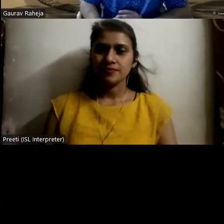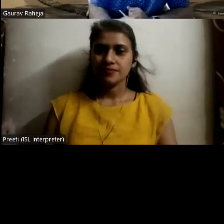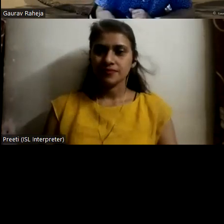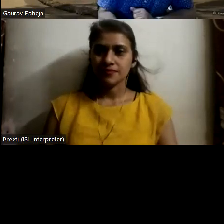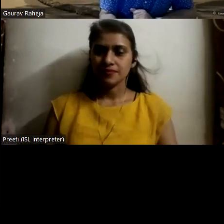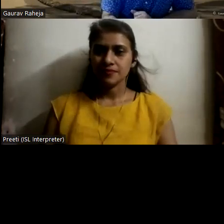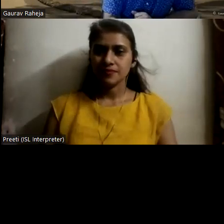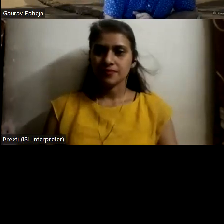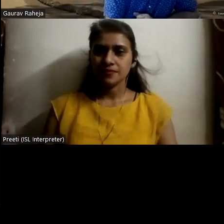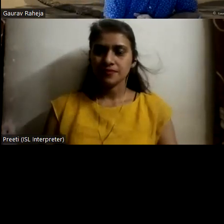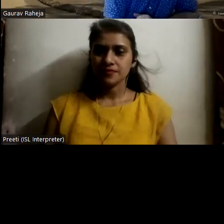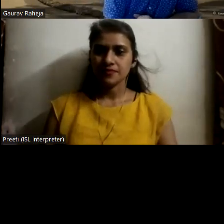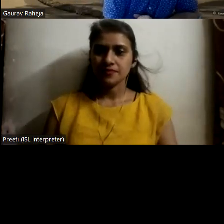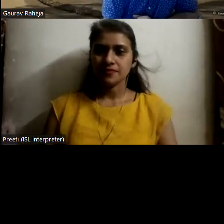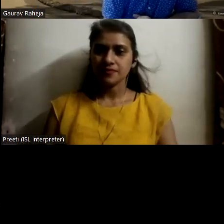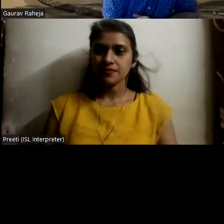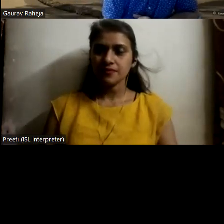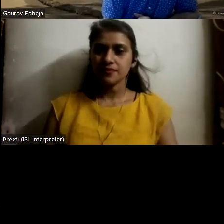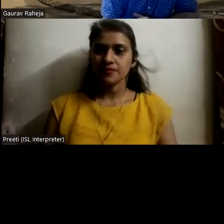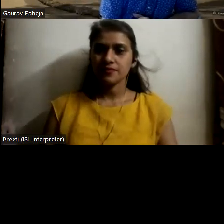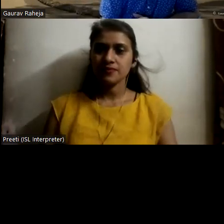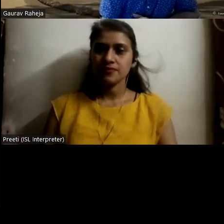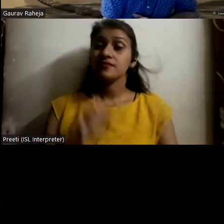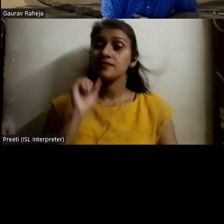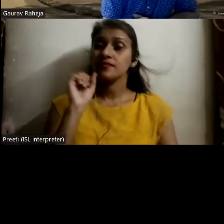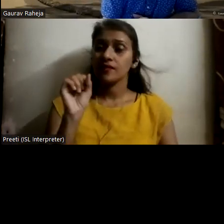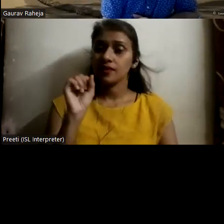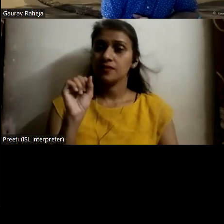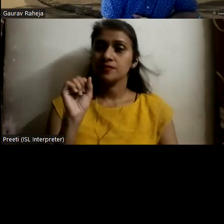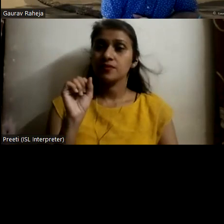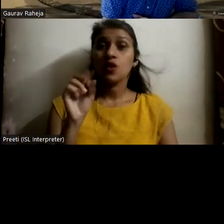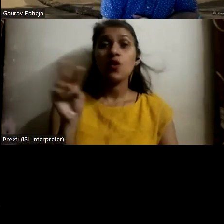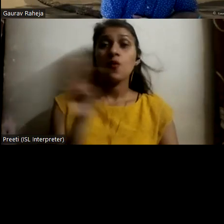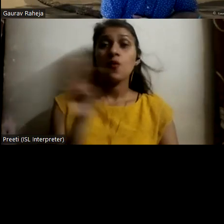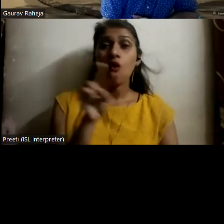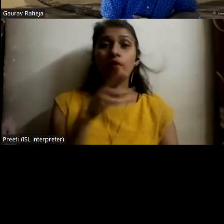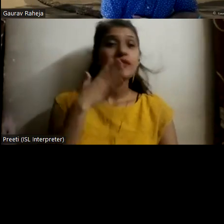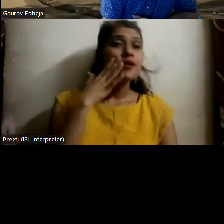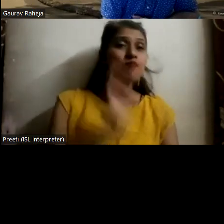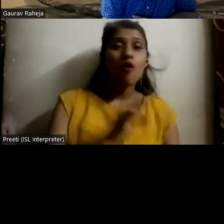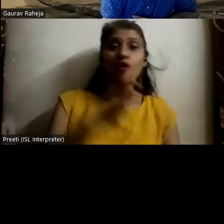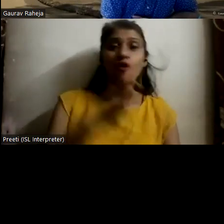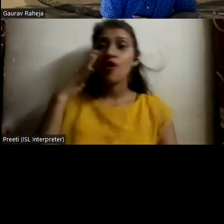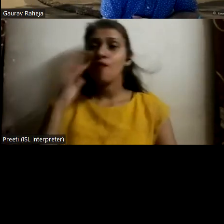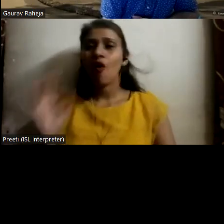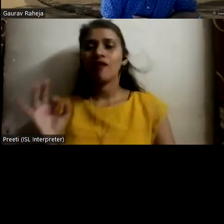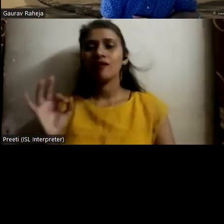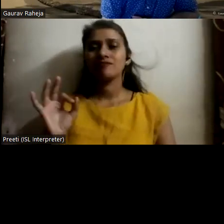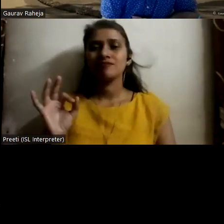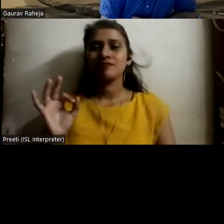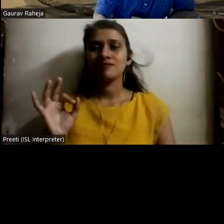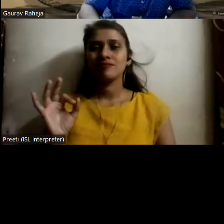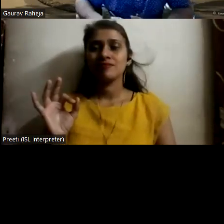eventually reflect what? They are both ideals, right? They